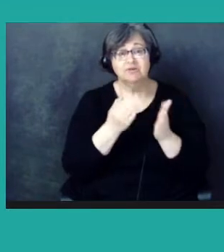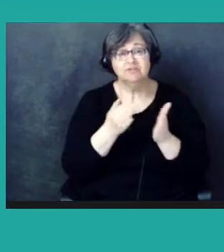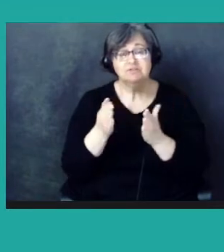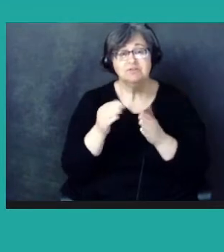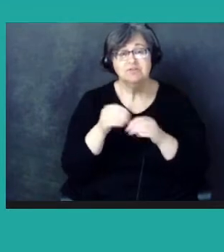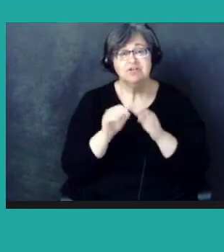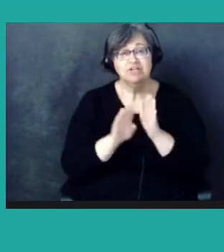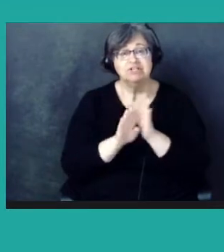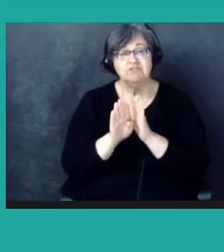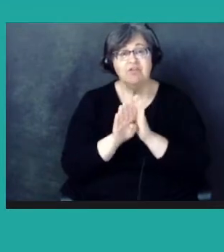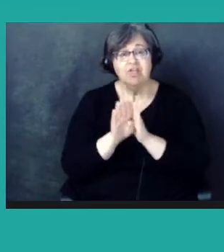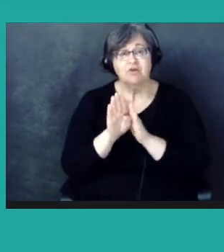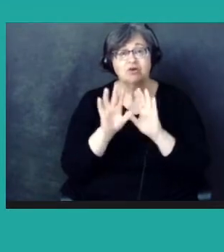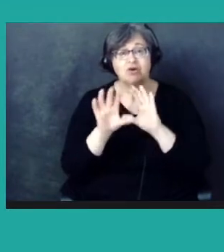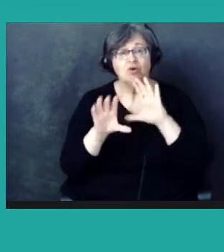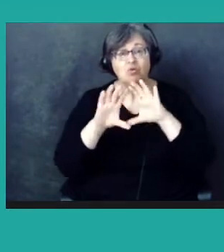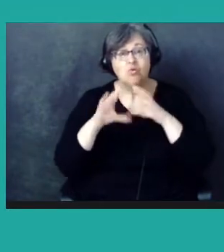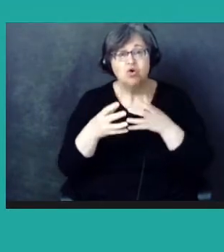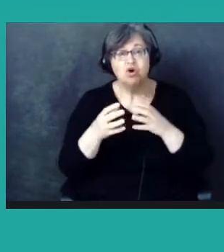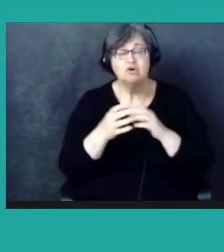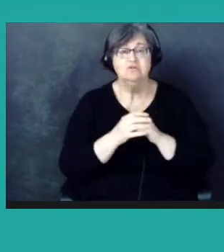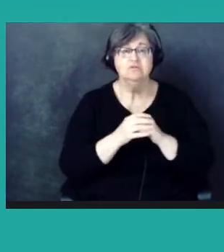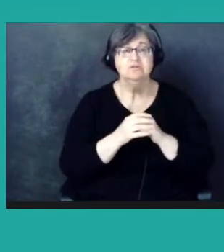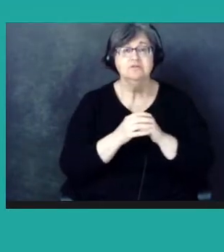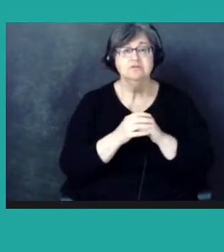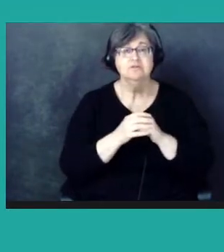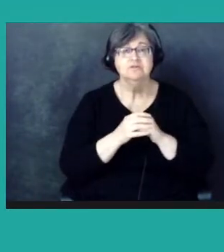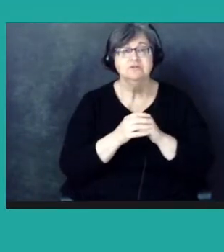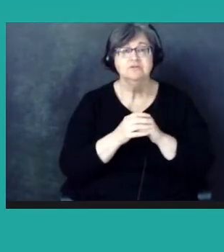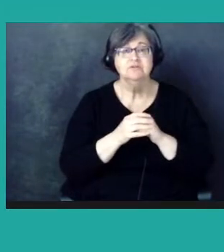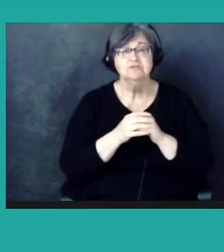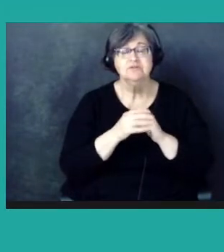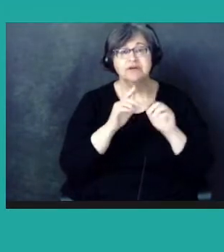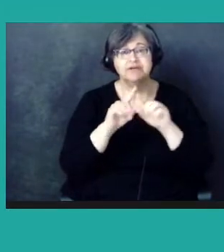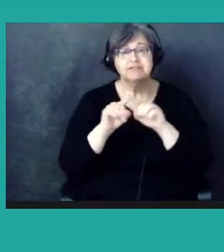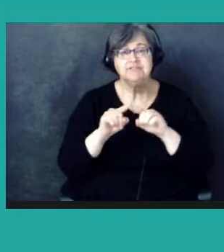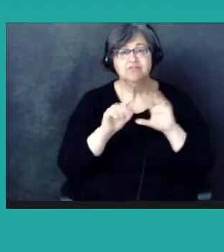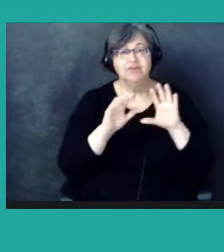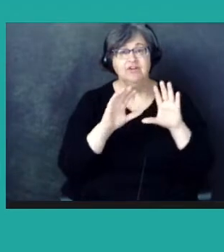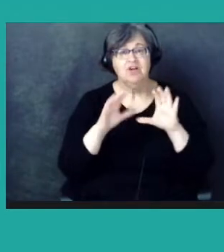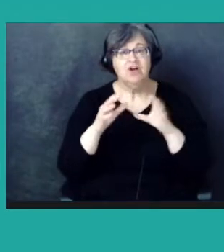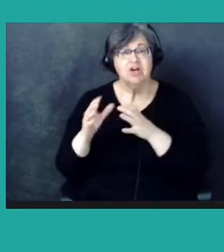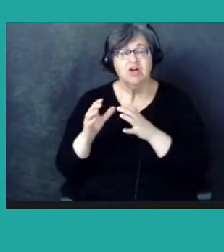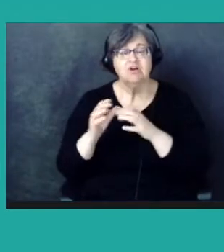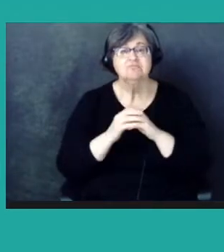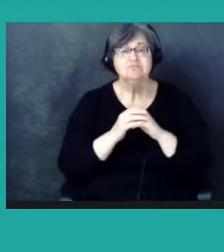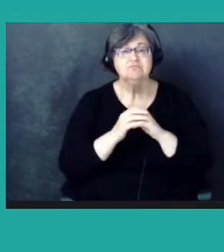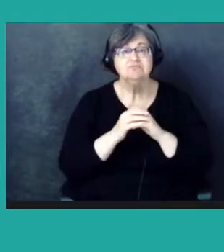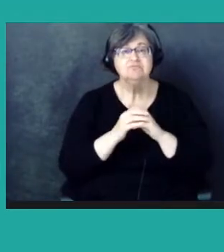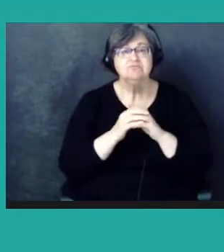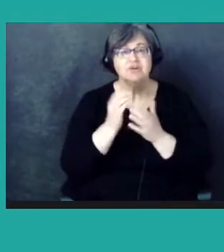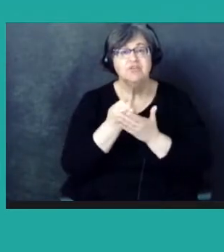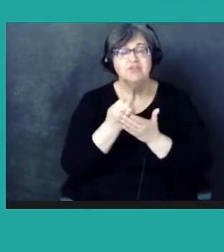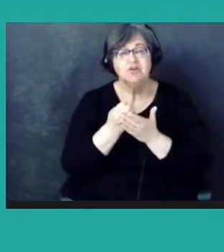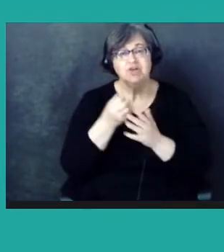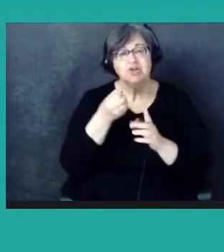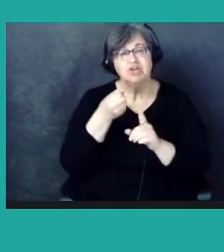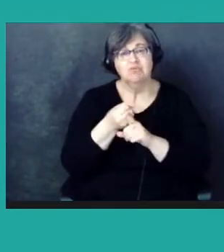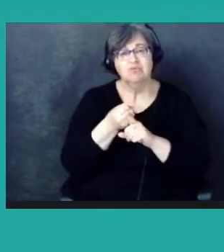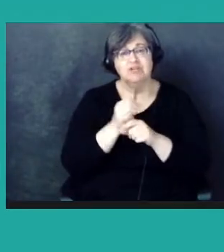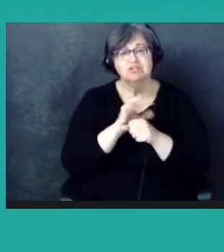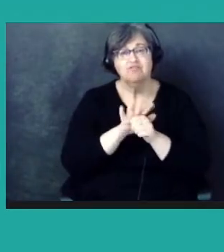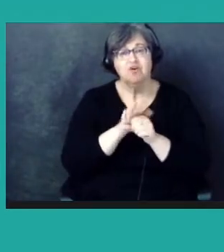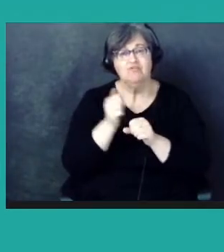world and advanced economies alike is the issue of the impact of the COVID-19